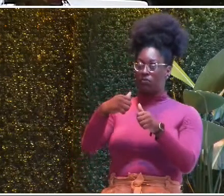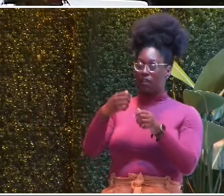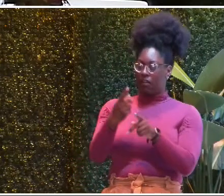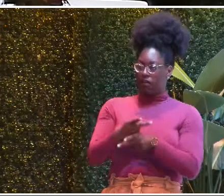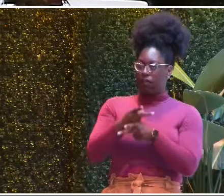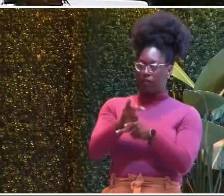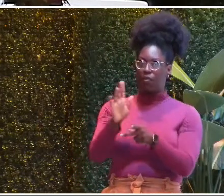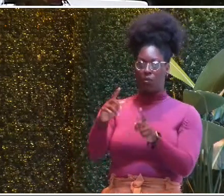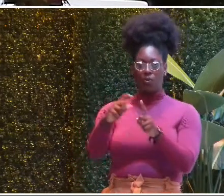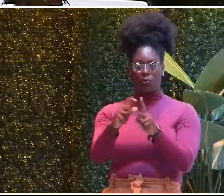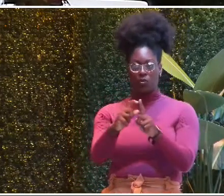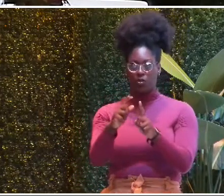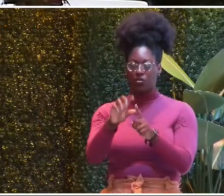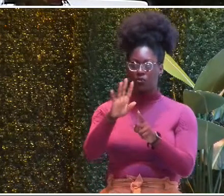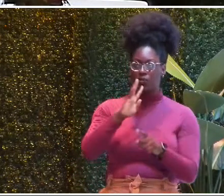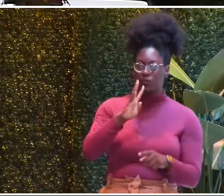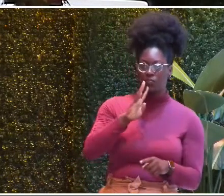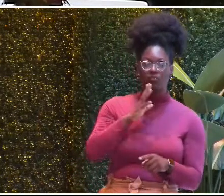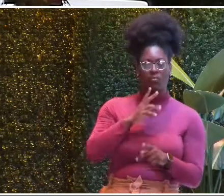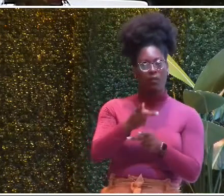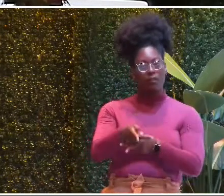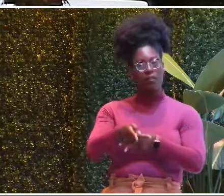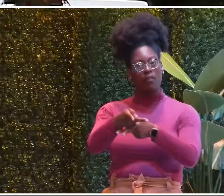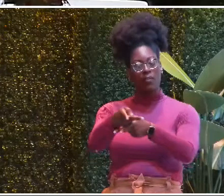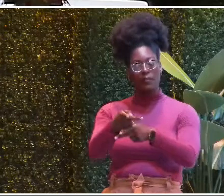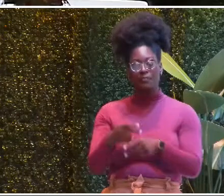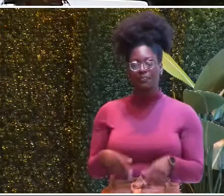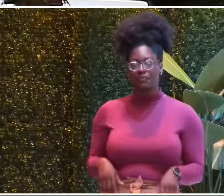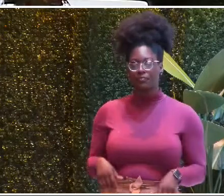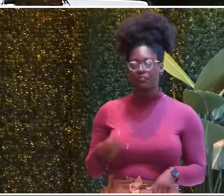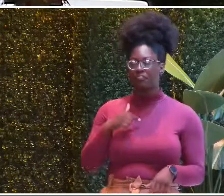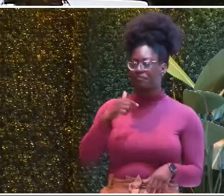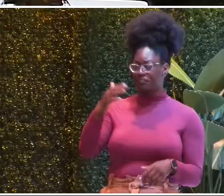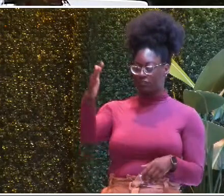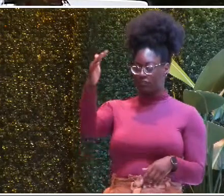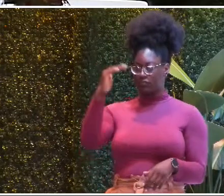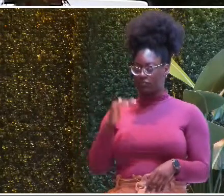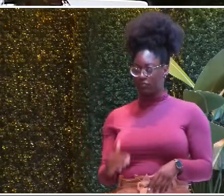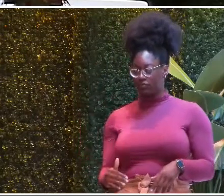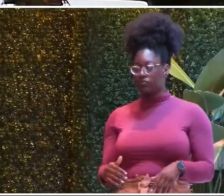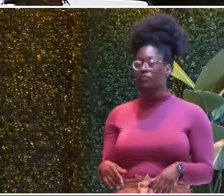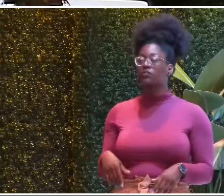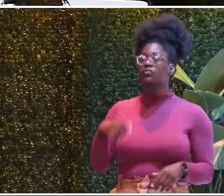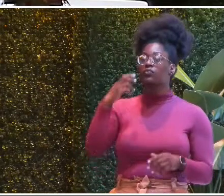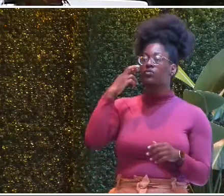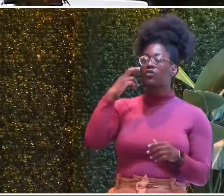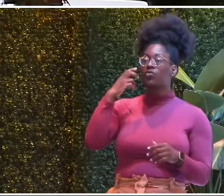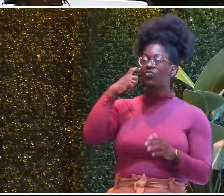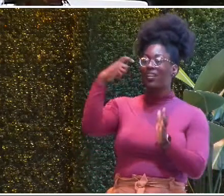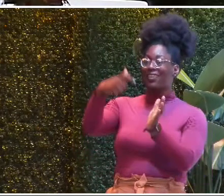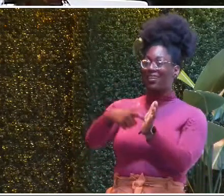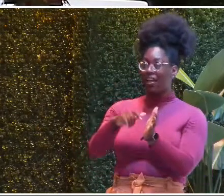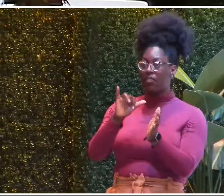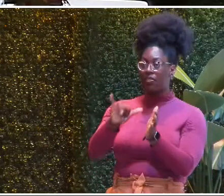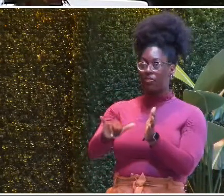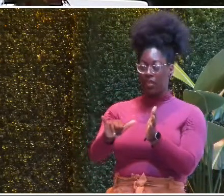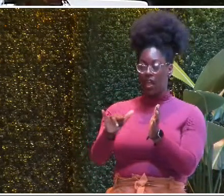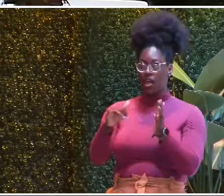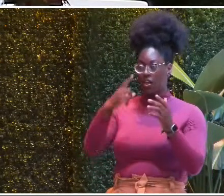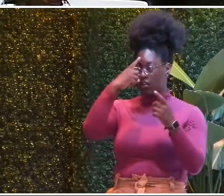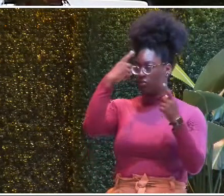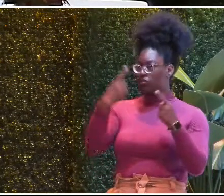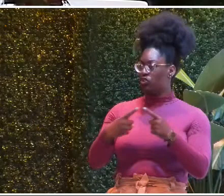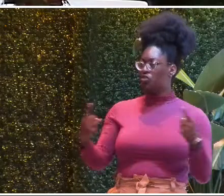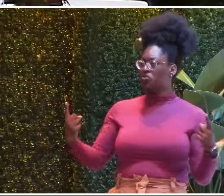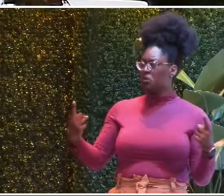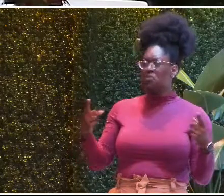Know that conflict can grow us, and we are in a commitment to honoring boundaries. So as we move through these